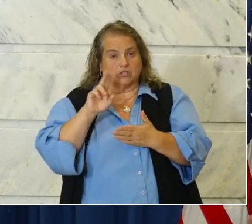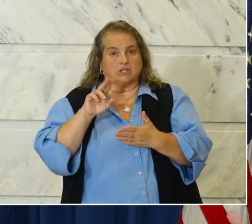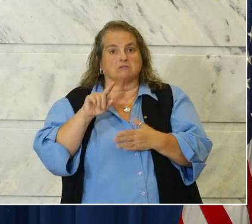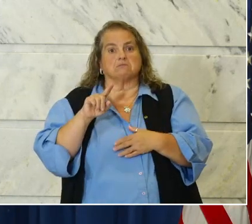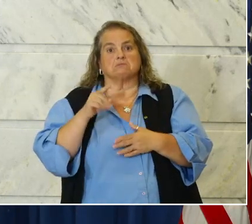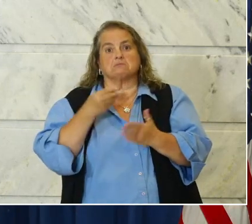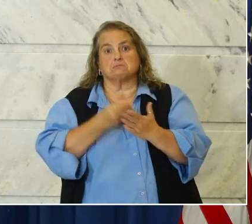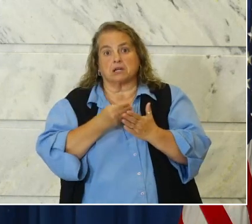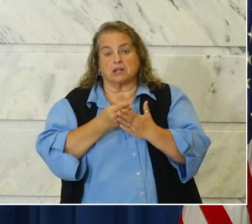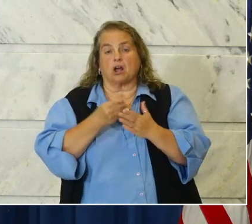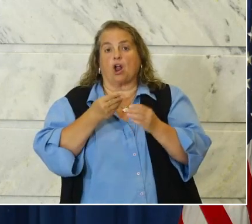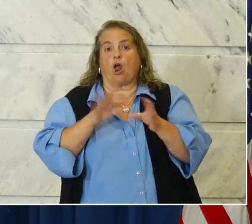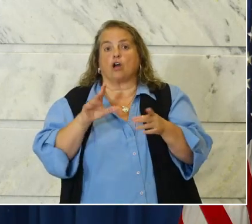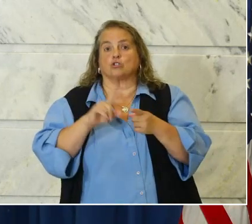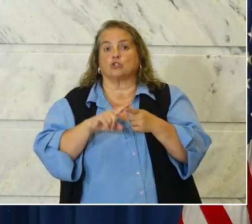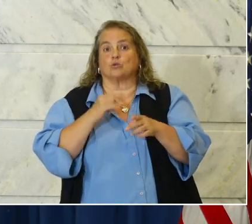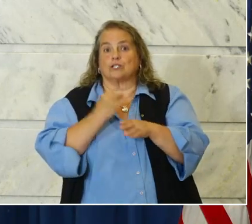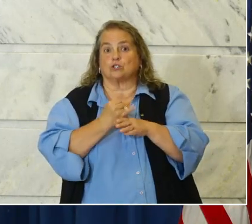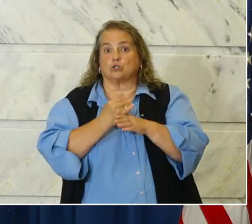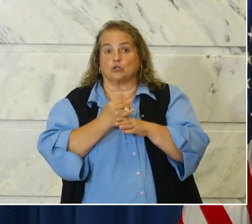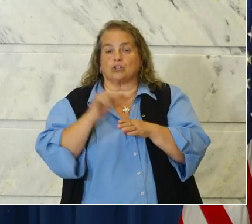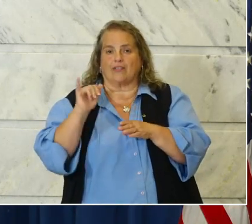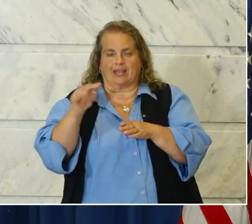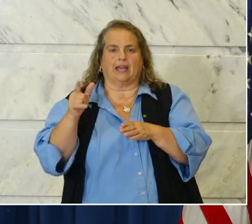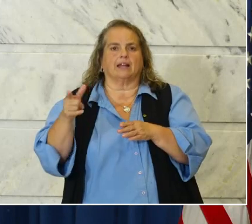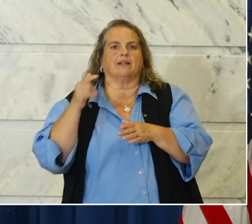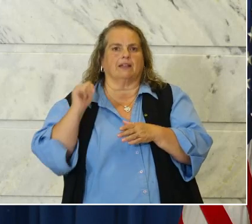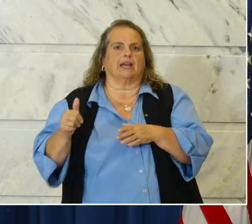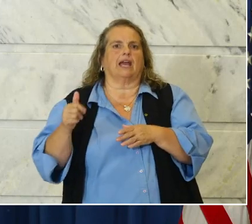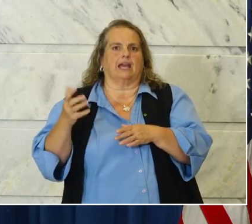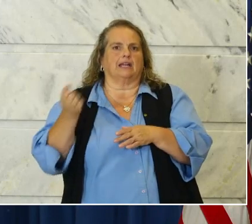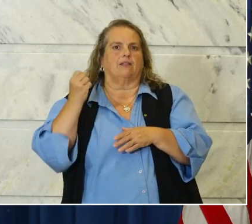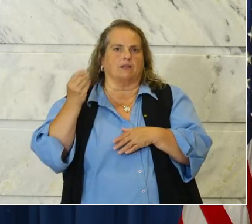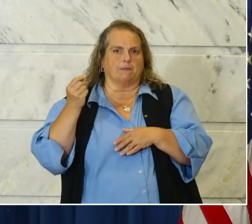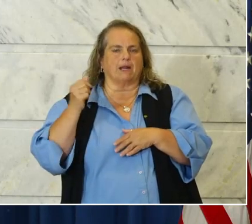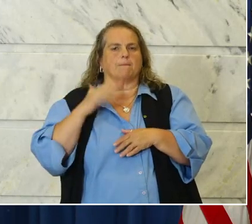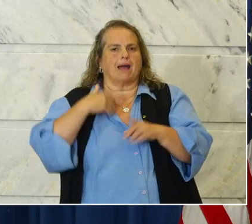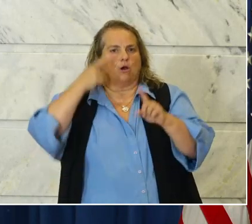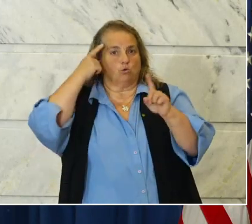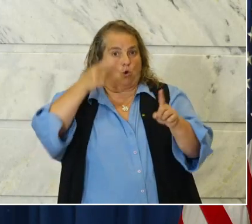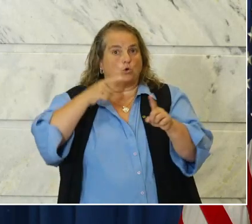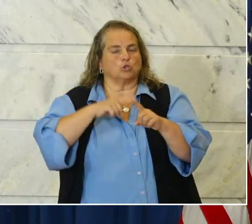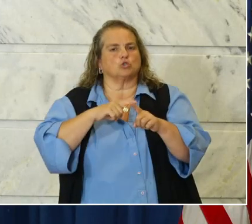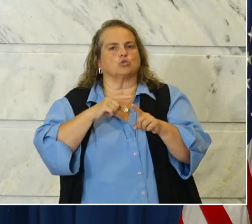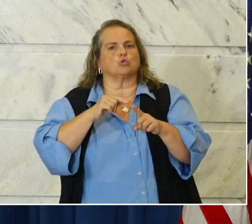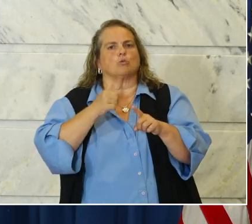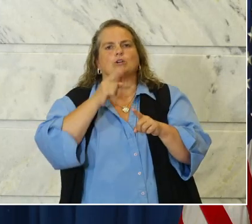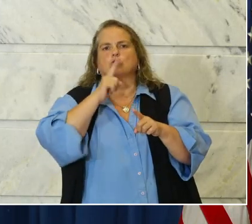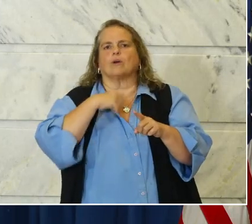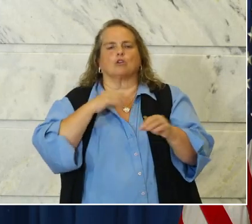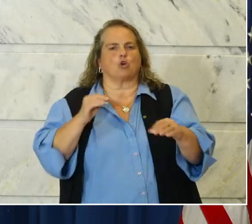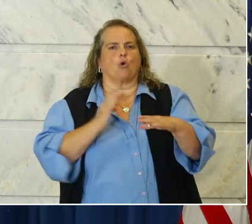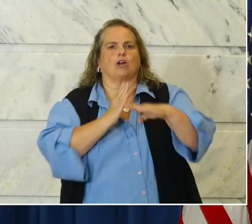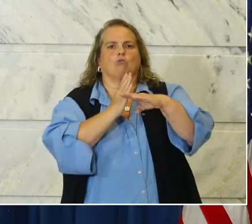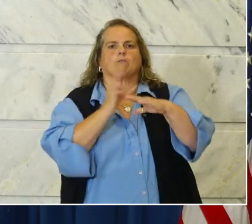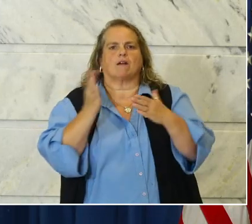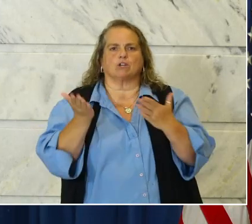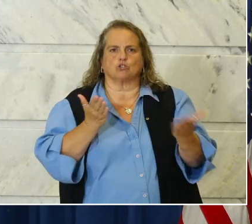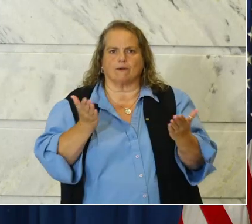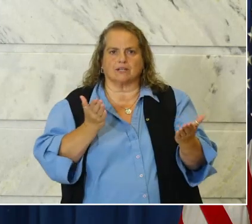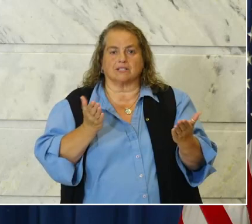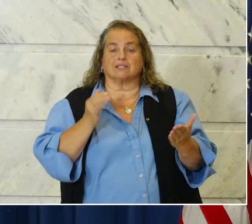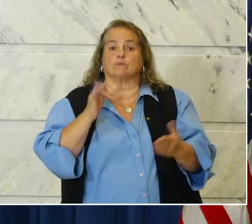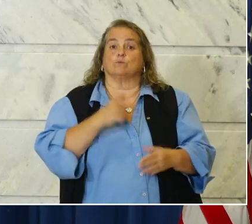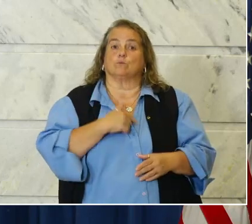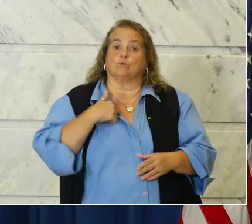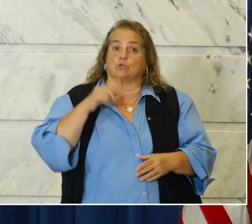flow to institutions that could use them. My goal is to make sure we don't have an interruption of service, or if we do, it